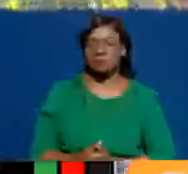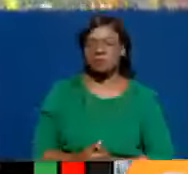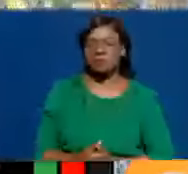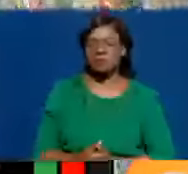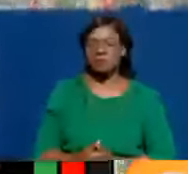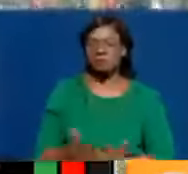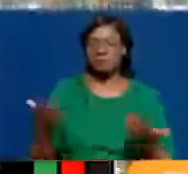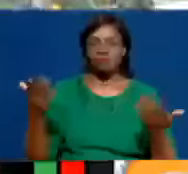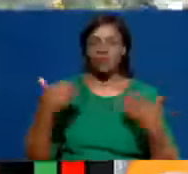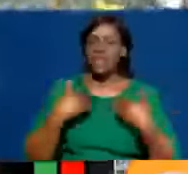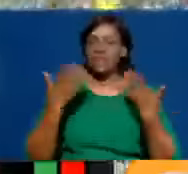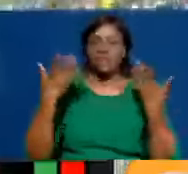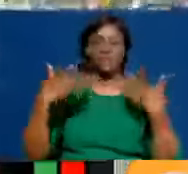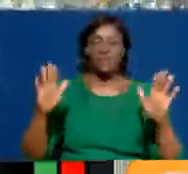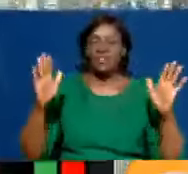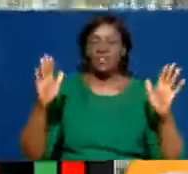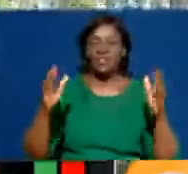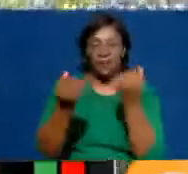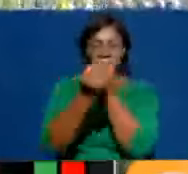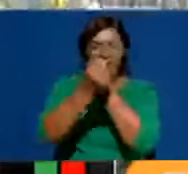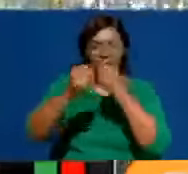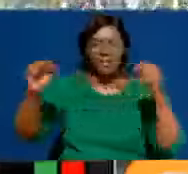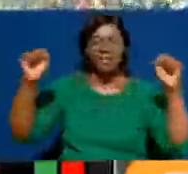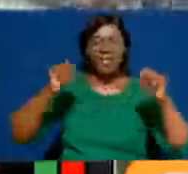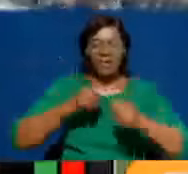His Excellency Honorable William